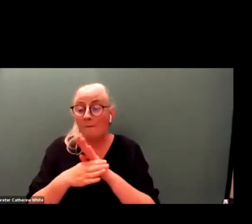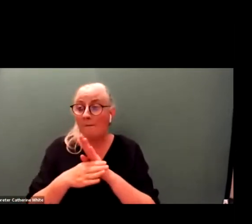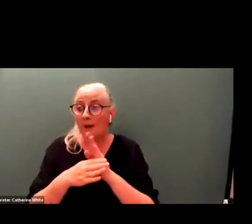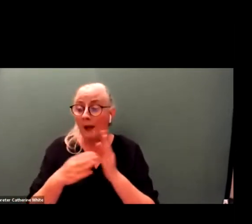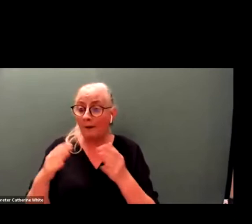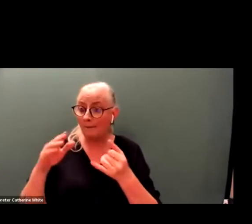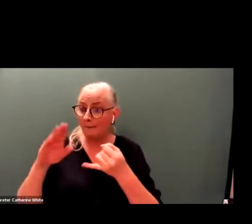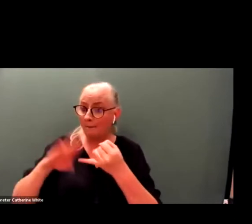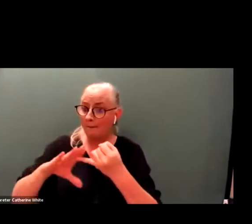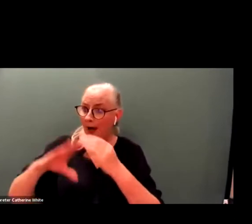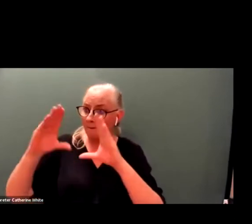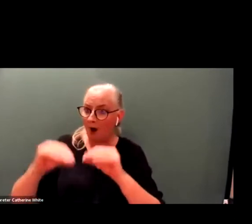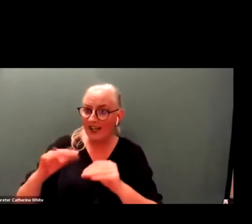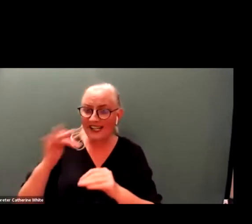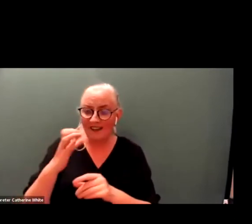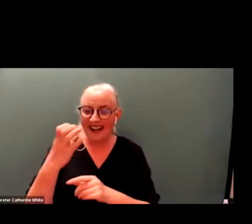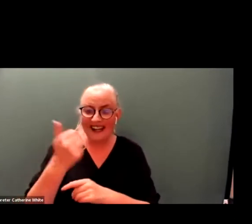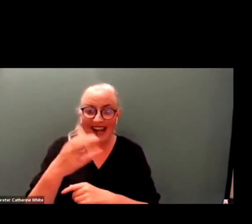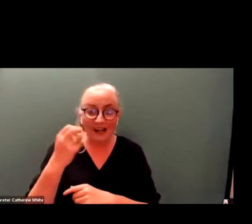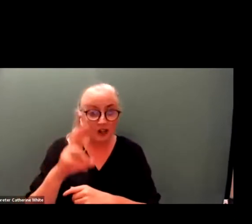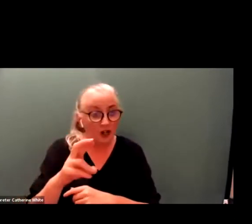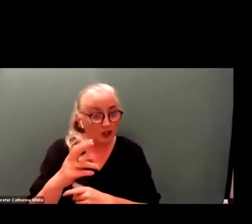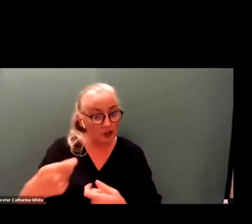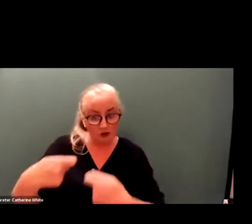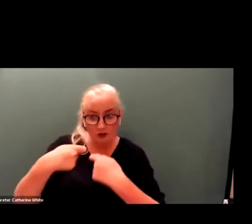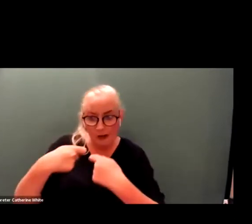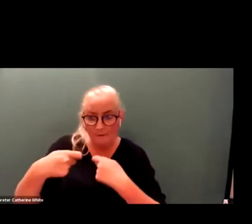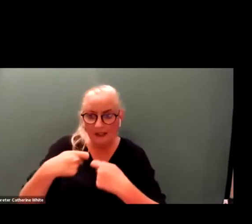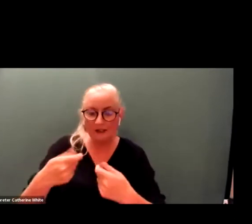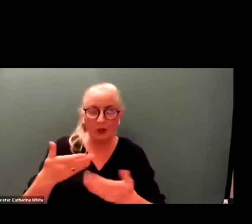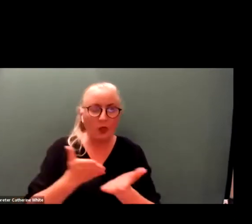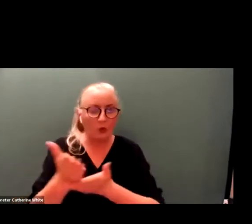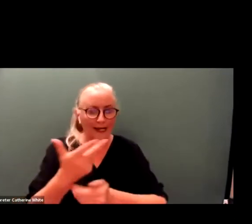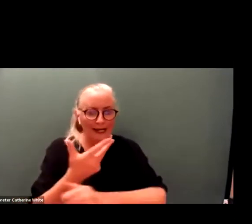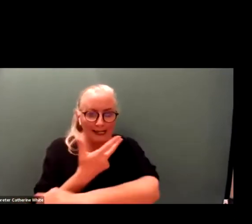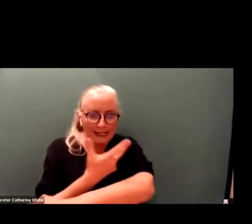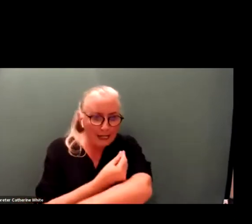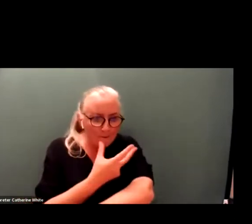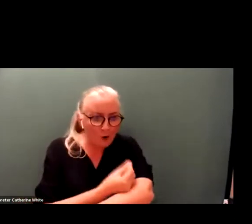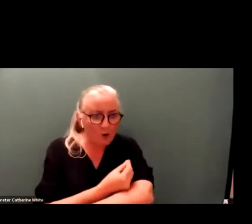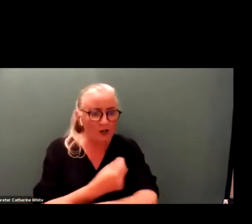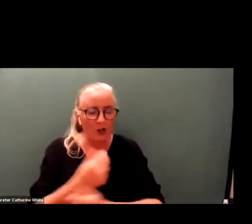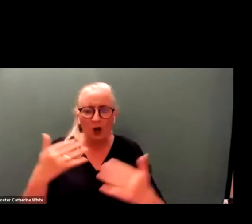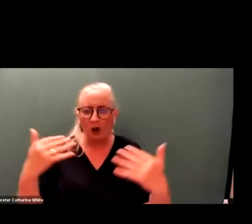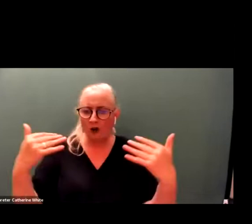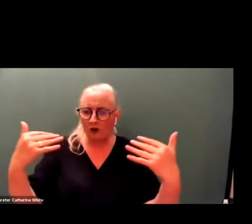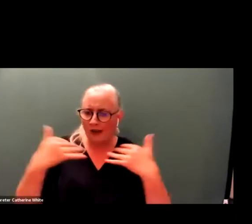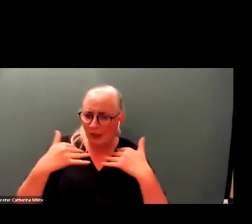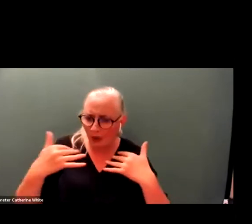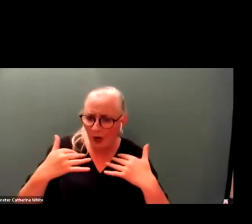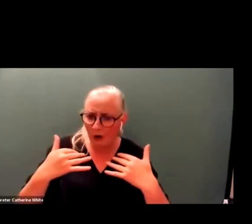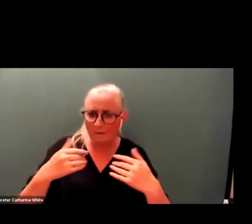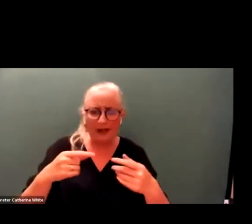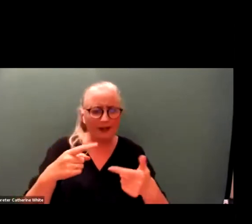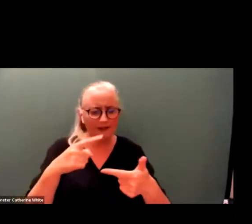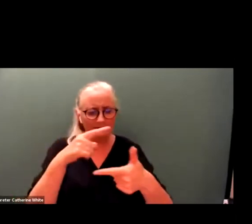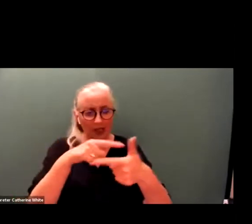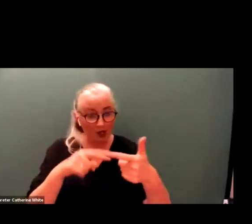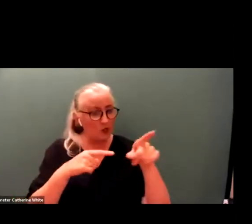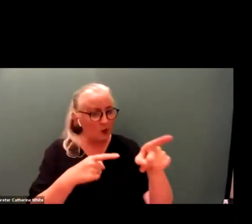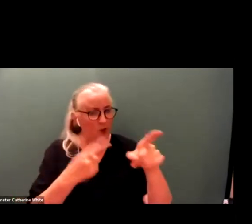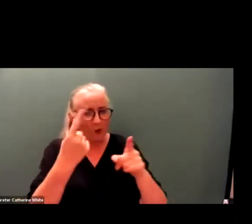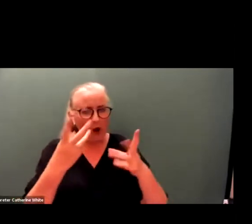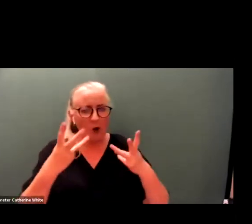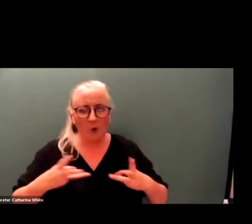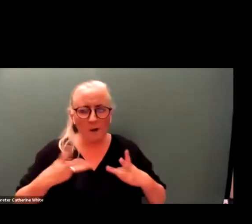treatments, such as chemotherapy and radiation. And as the lovely smiley lady with the red lipstick was talking about,